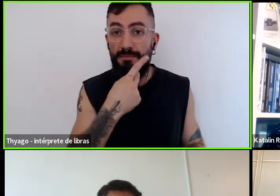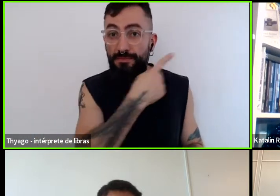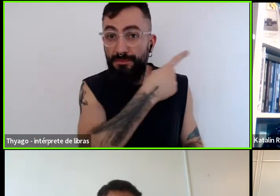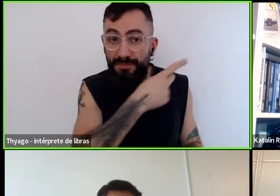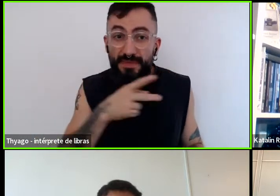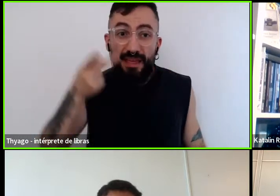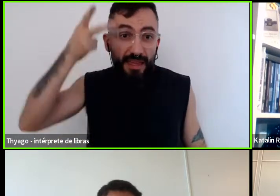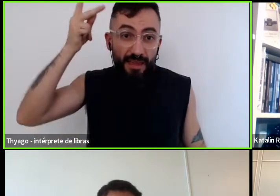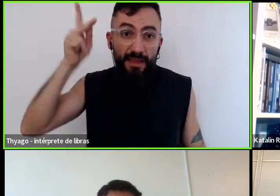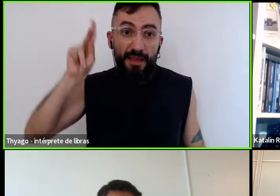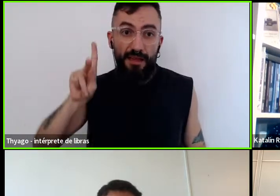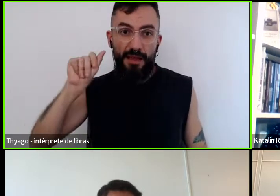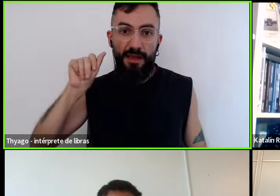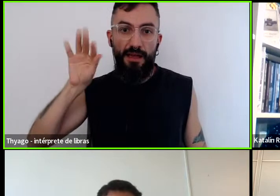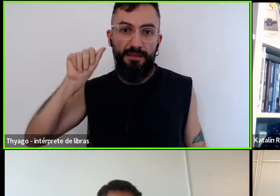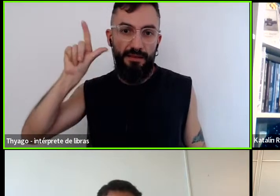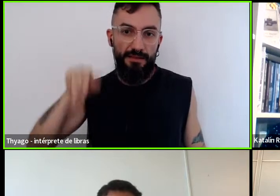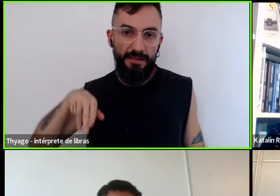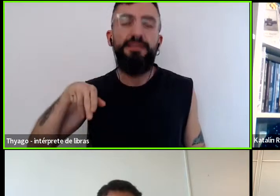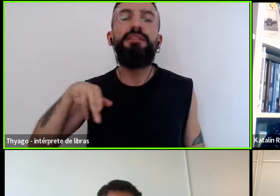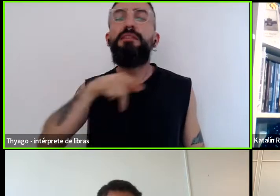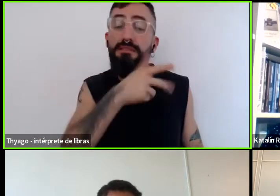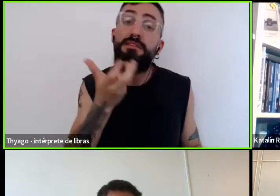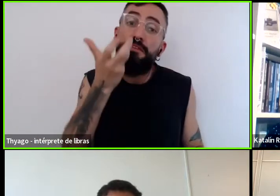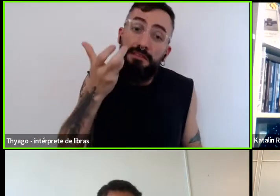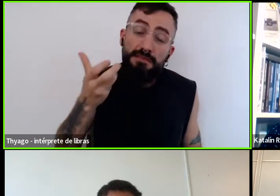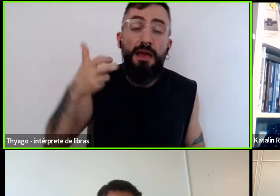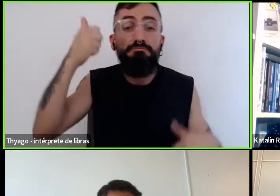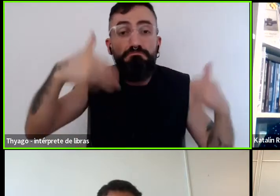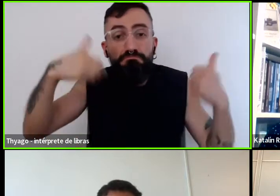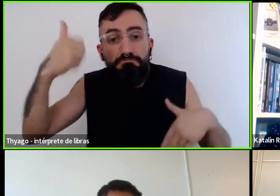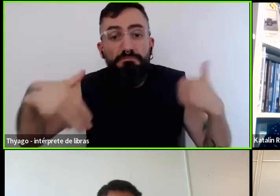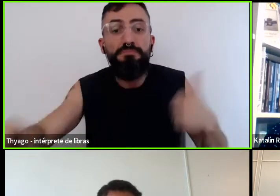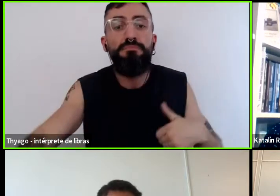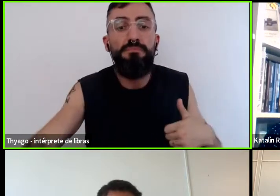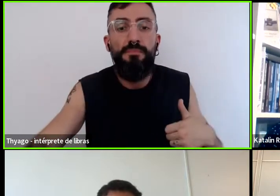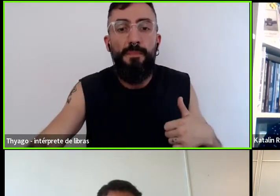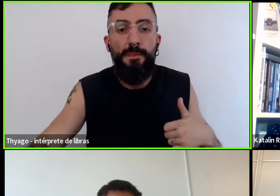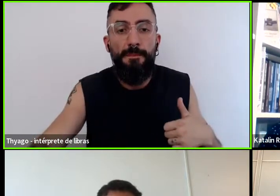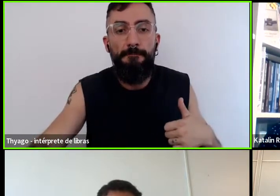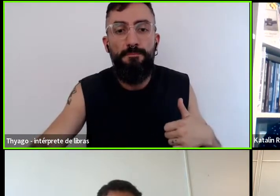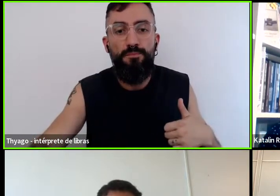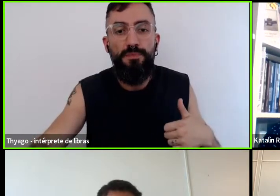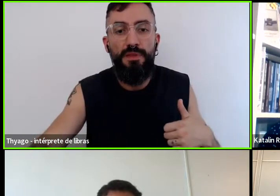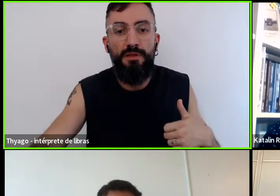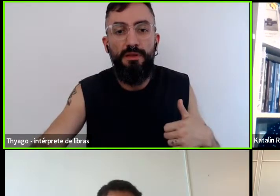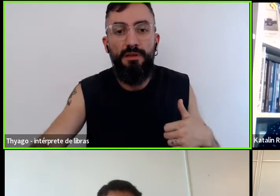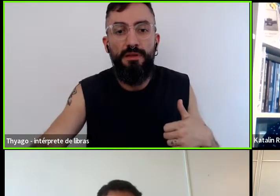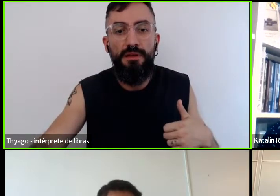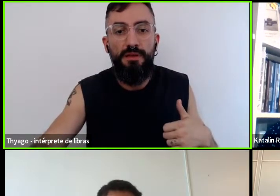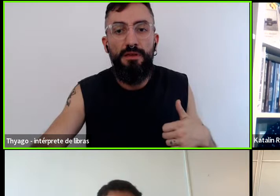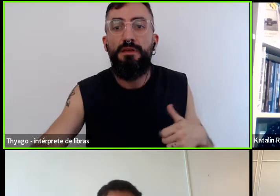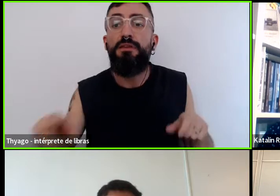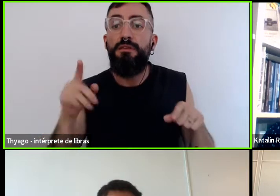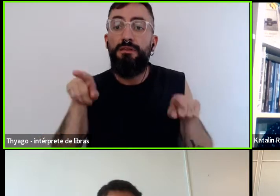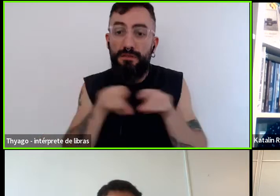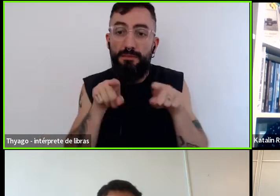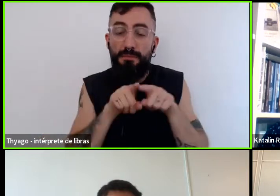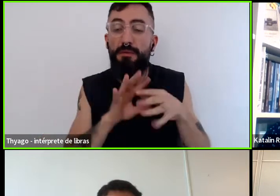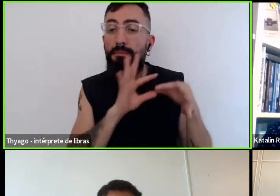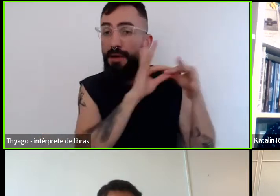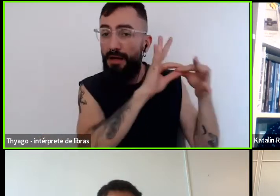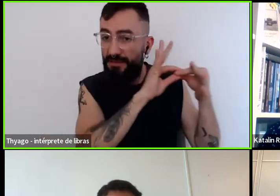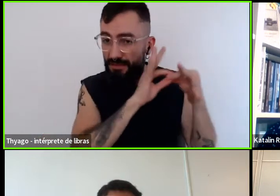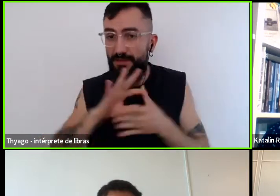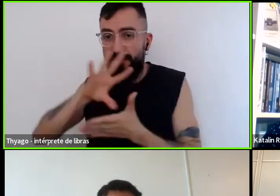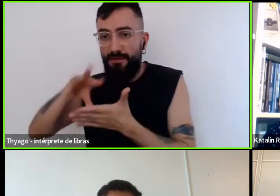tell us some words, and since this is a partnership between